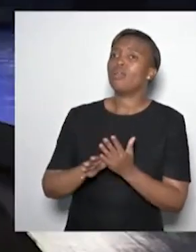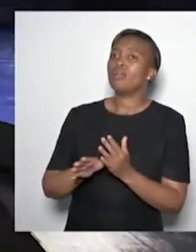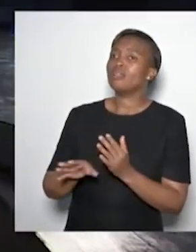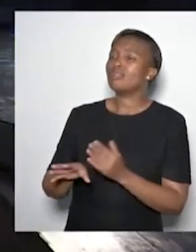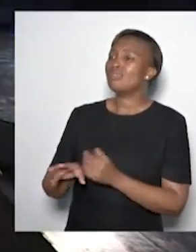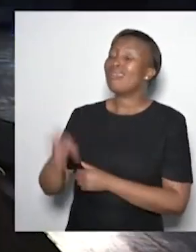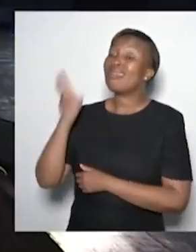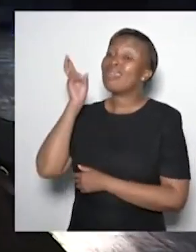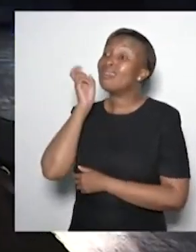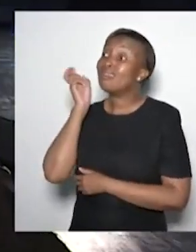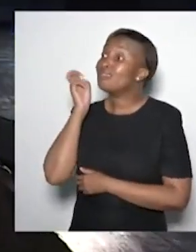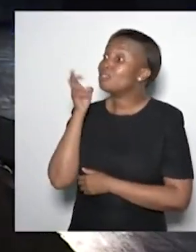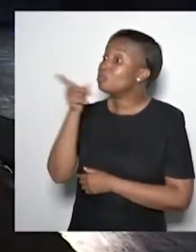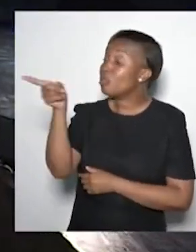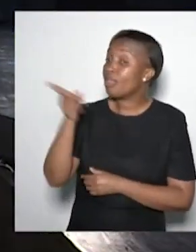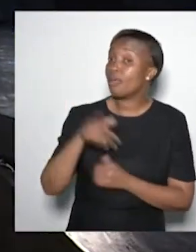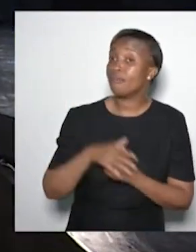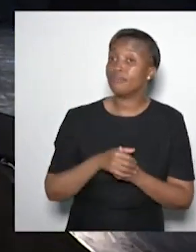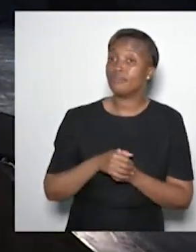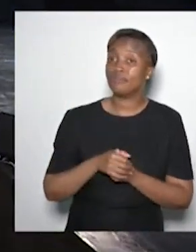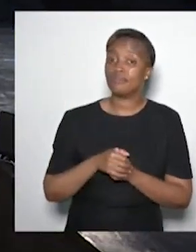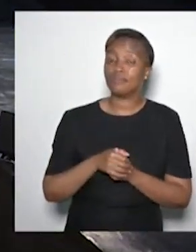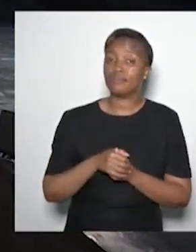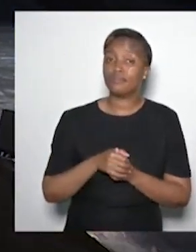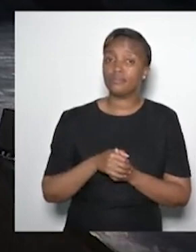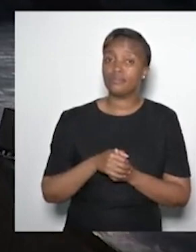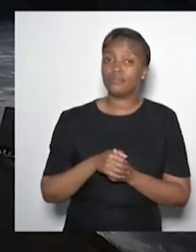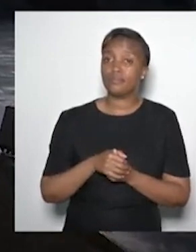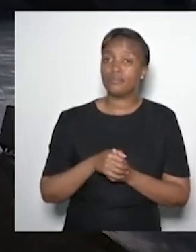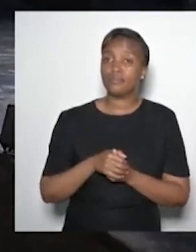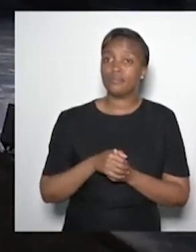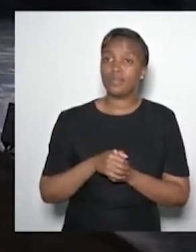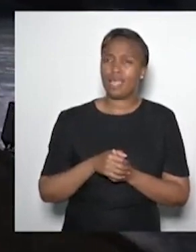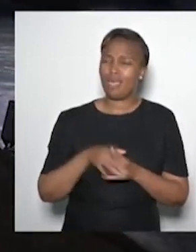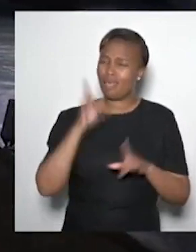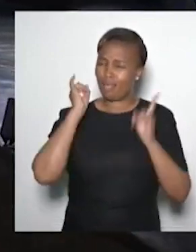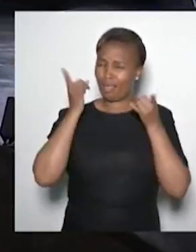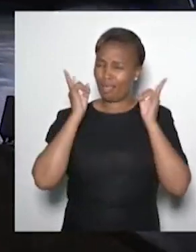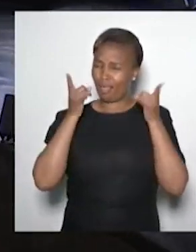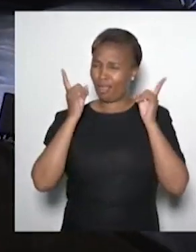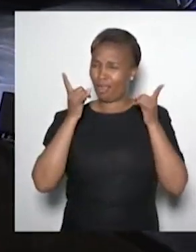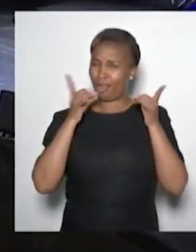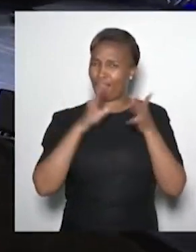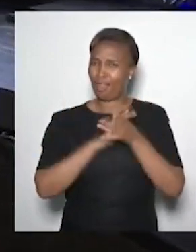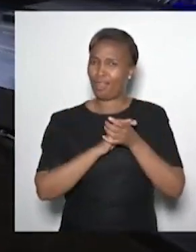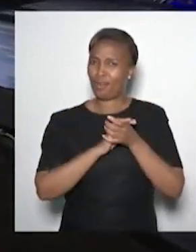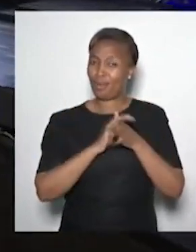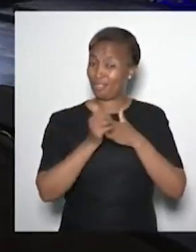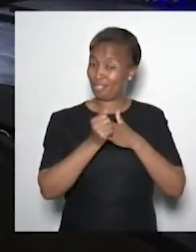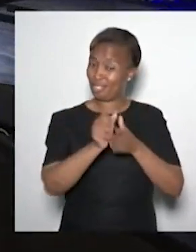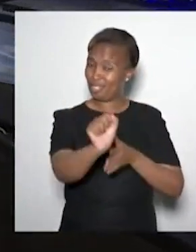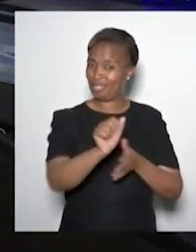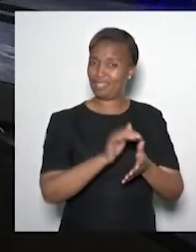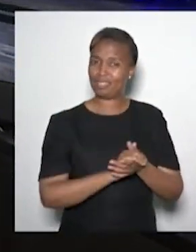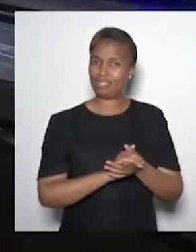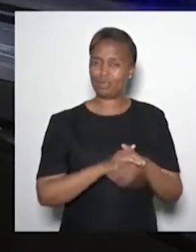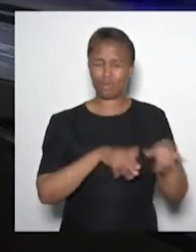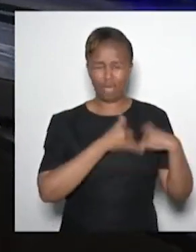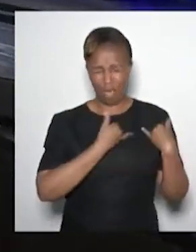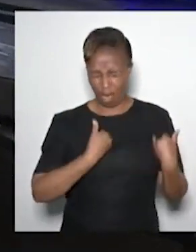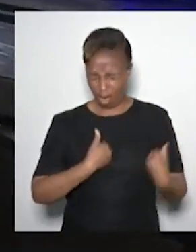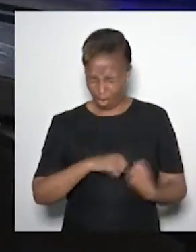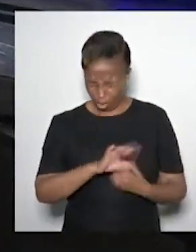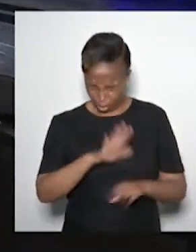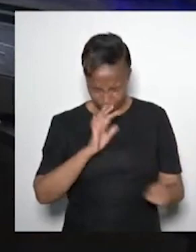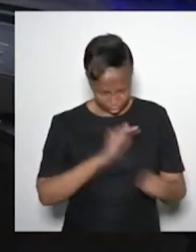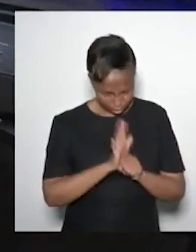and listened to them. And I went to their conductor, you know, these are young people from our youth, they practice all their hearts, and some